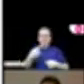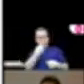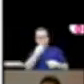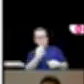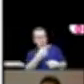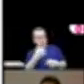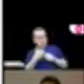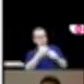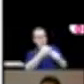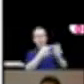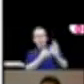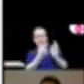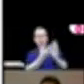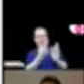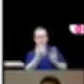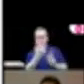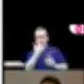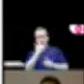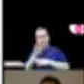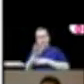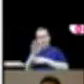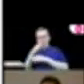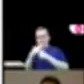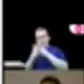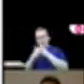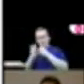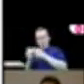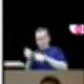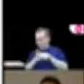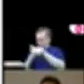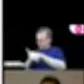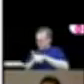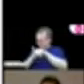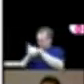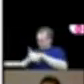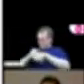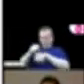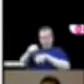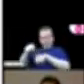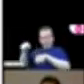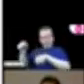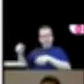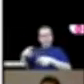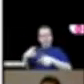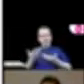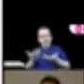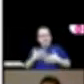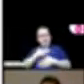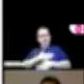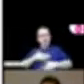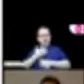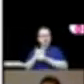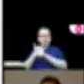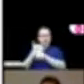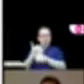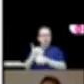well behind there. So I needed to stand up, help and support them and give them emotional support that I also